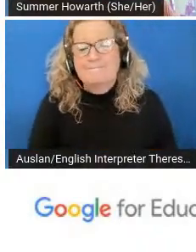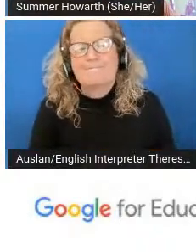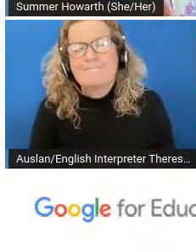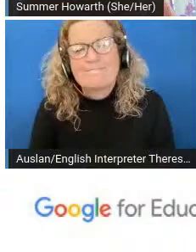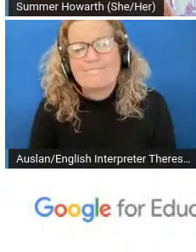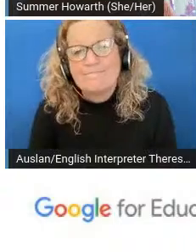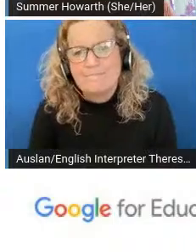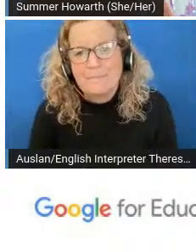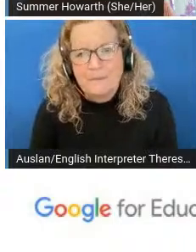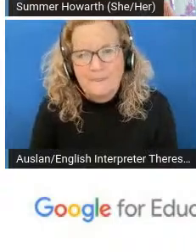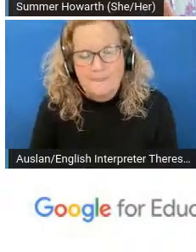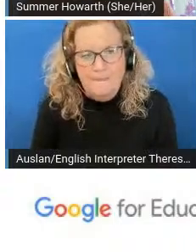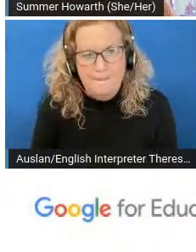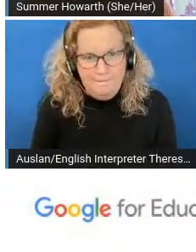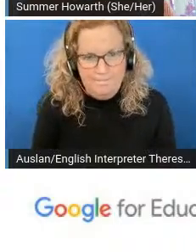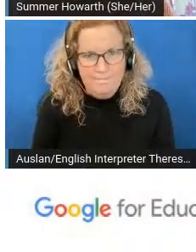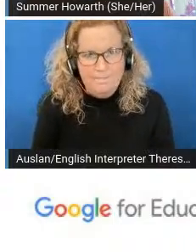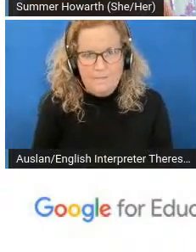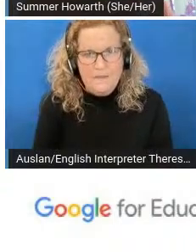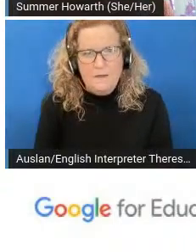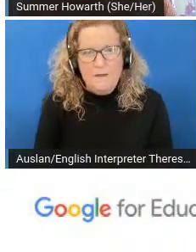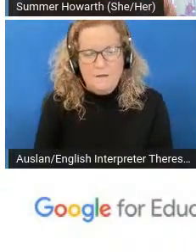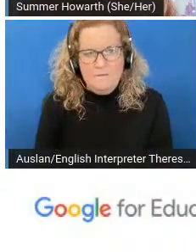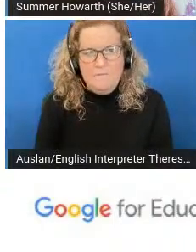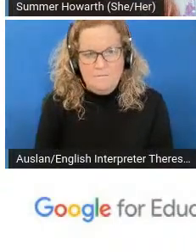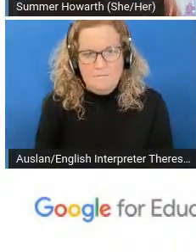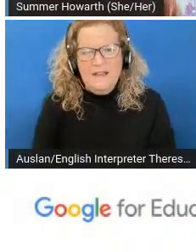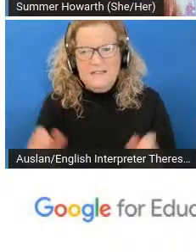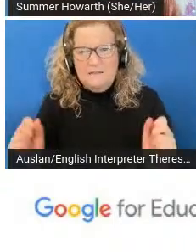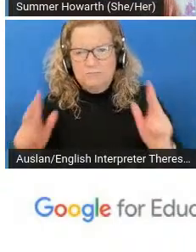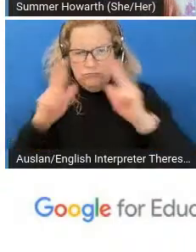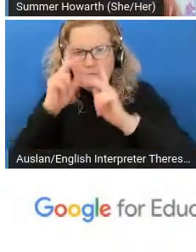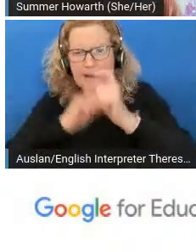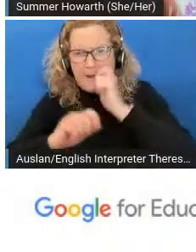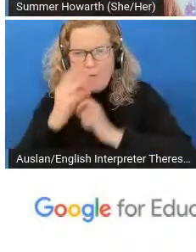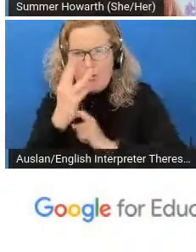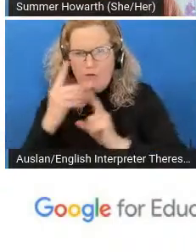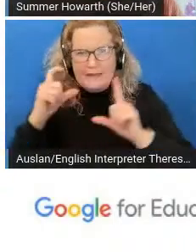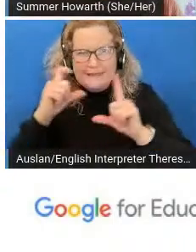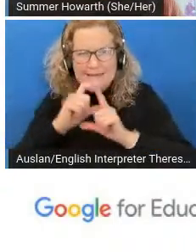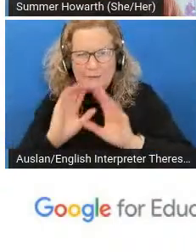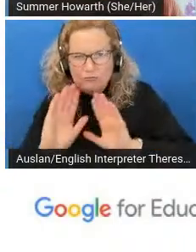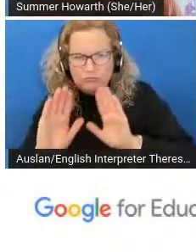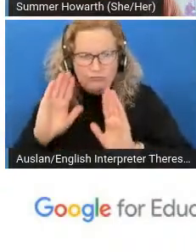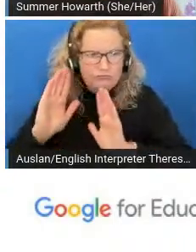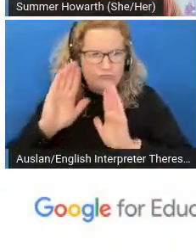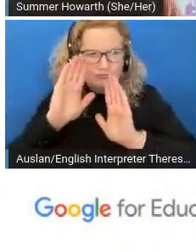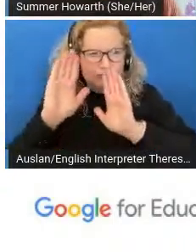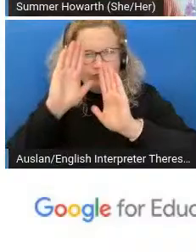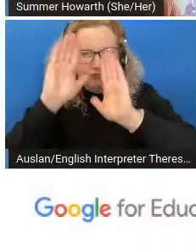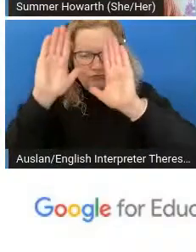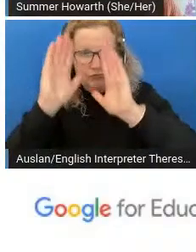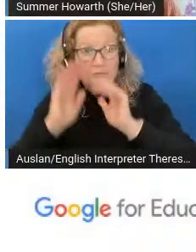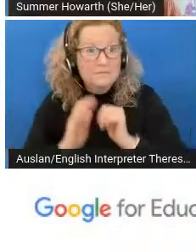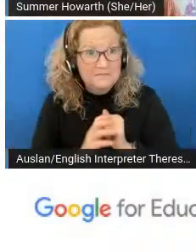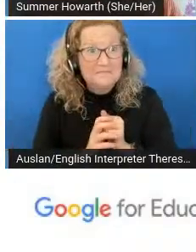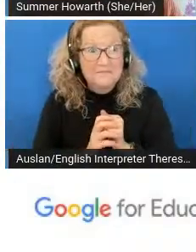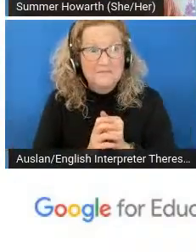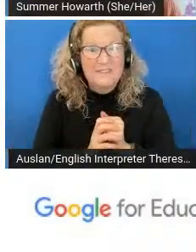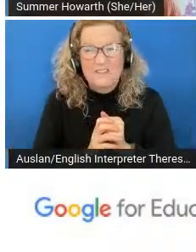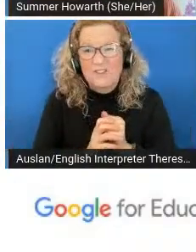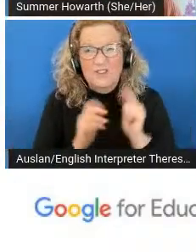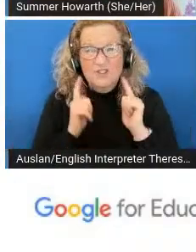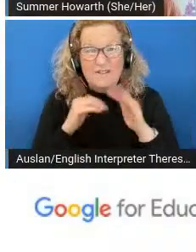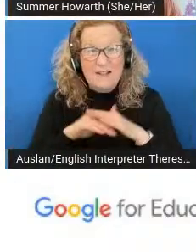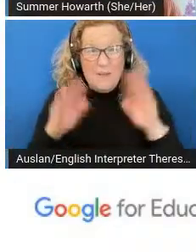you'll see it kind of starts to render in 3 dimensions. So again, traveling the world, being able to